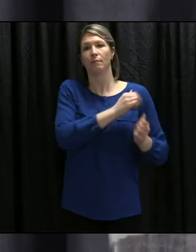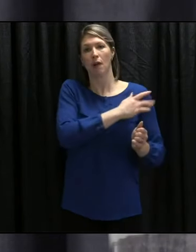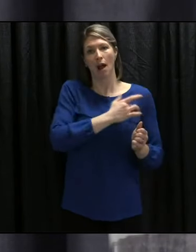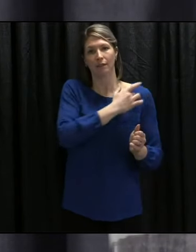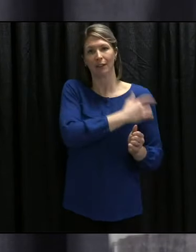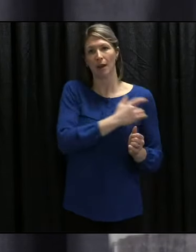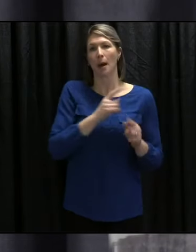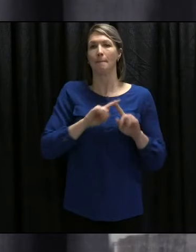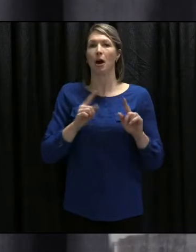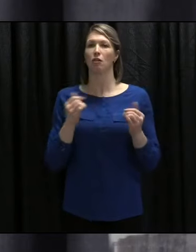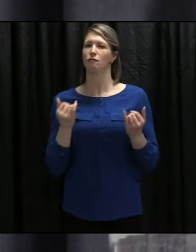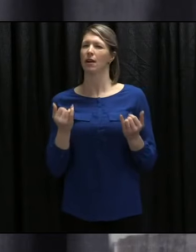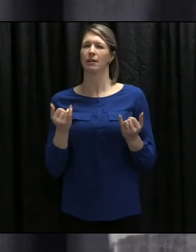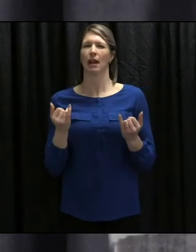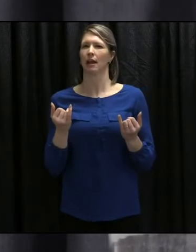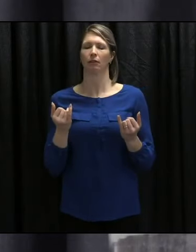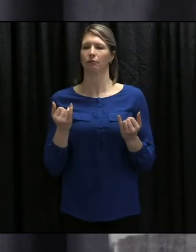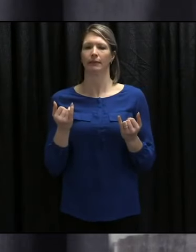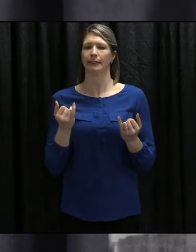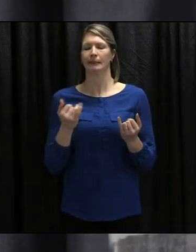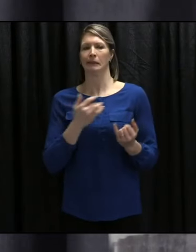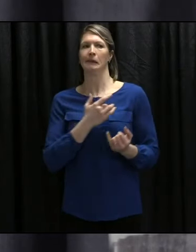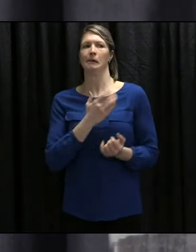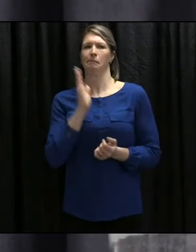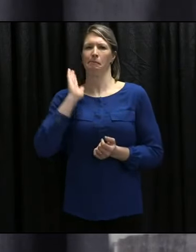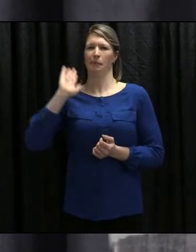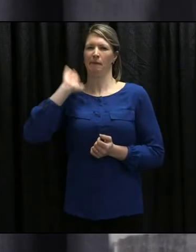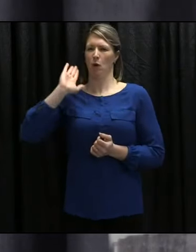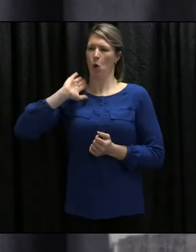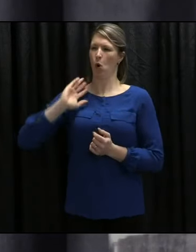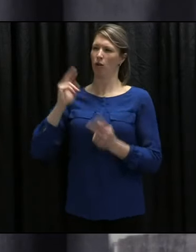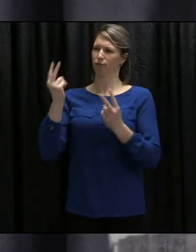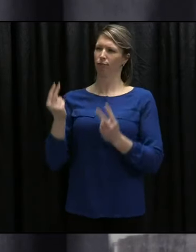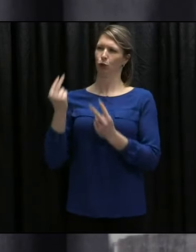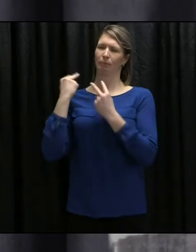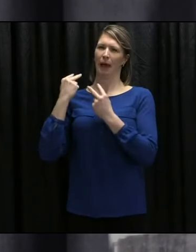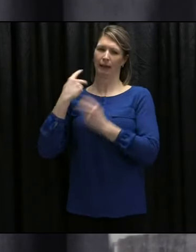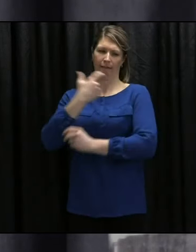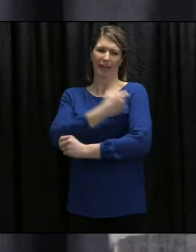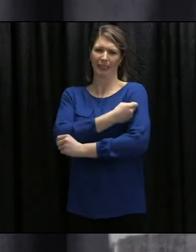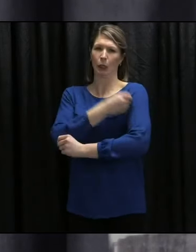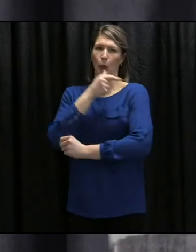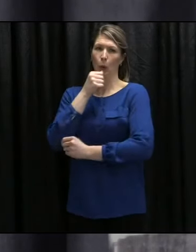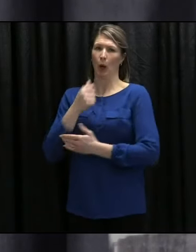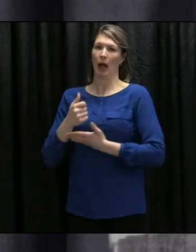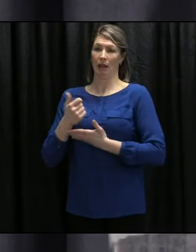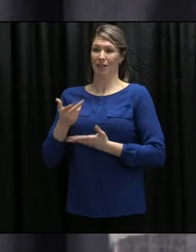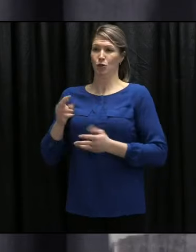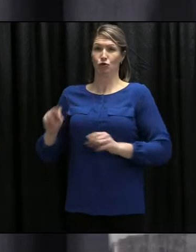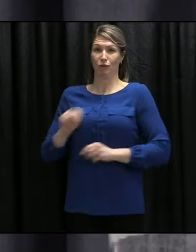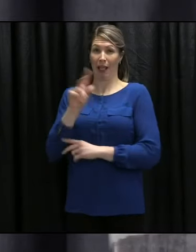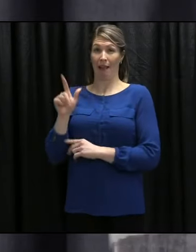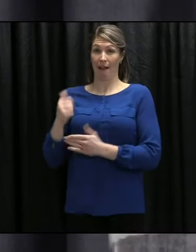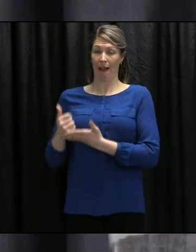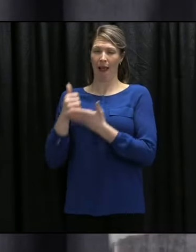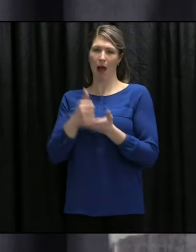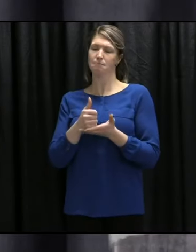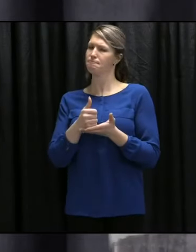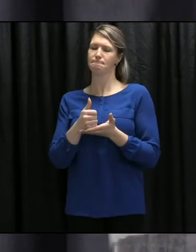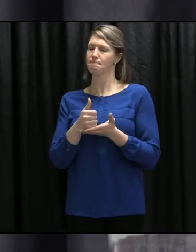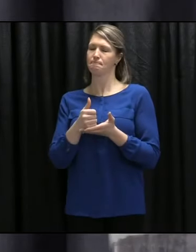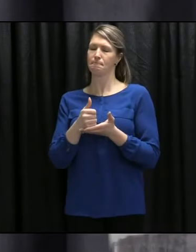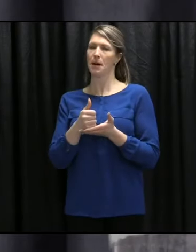through mechanisms that don't involve this province. If anybody felt that there was some particular area of collaboration that we